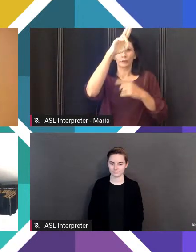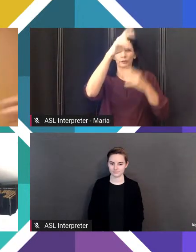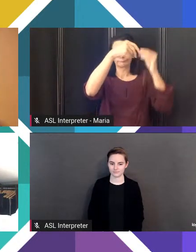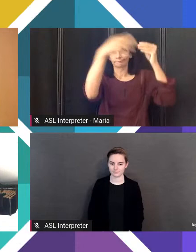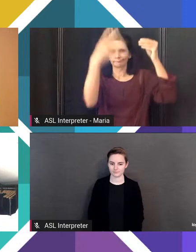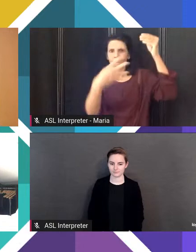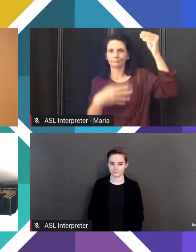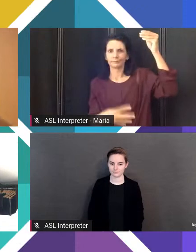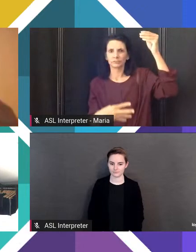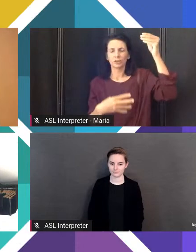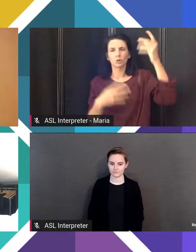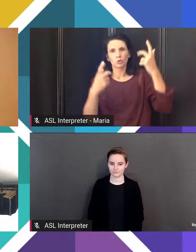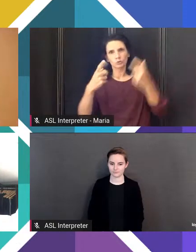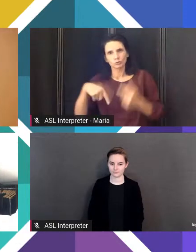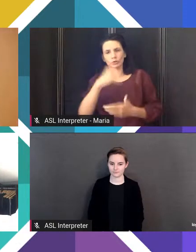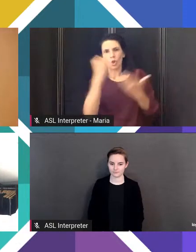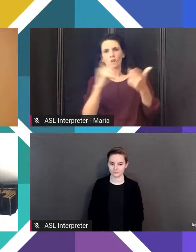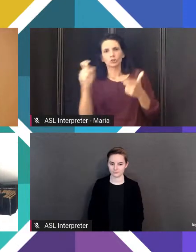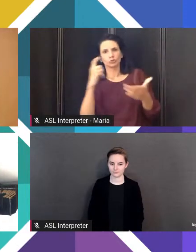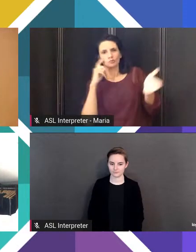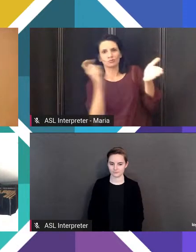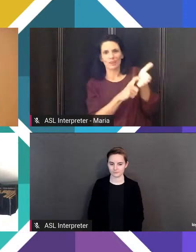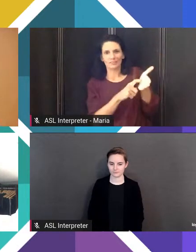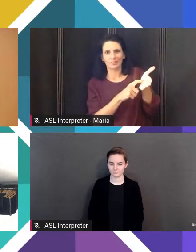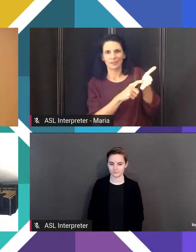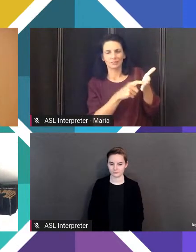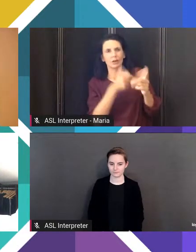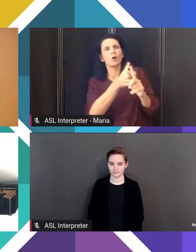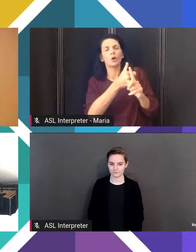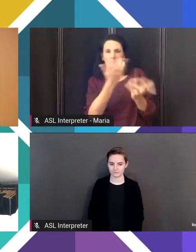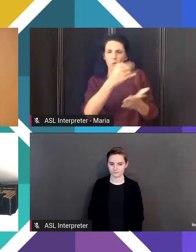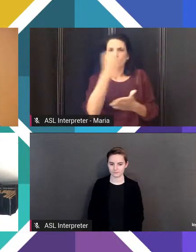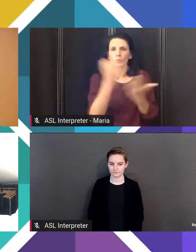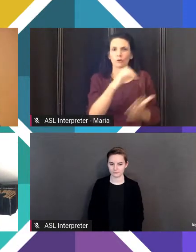recognizably queer, or is just being the artist being queer, is that enough?